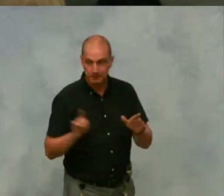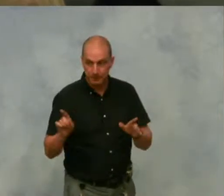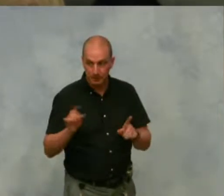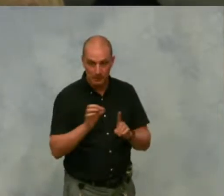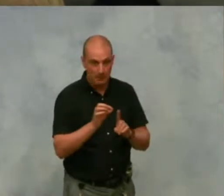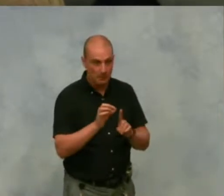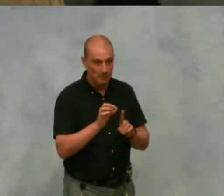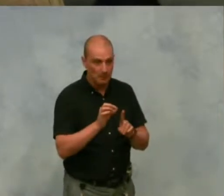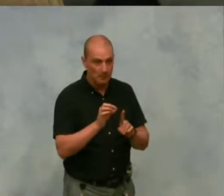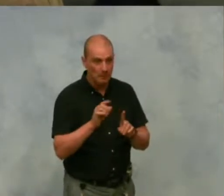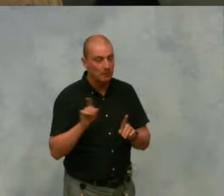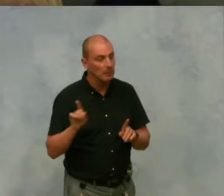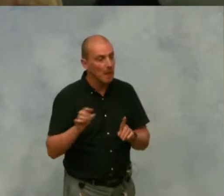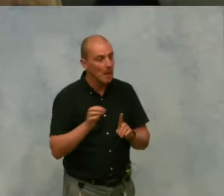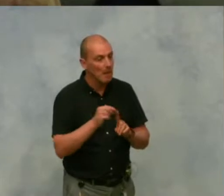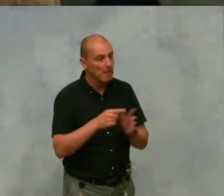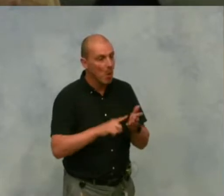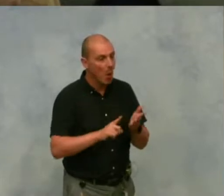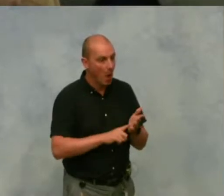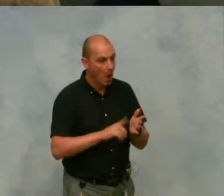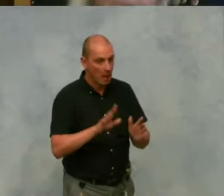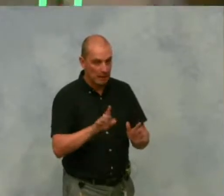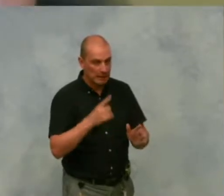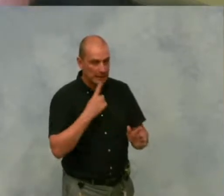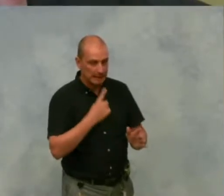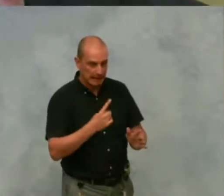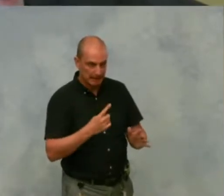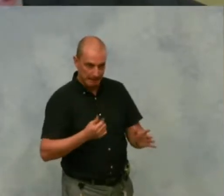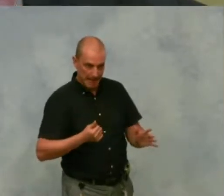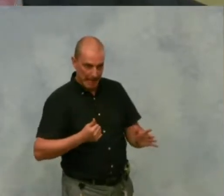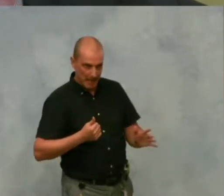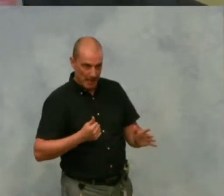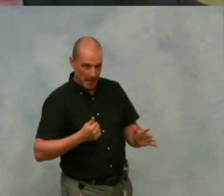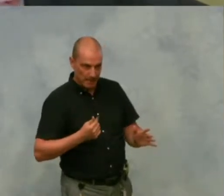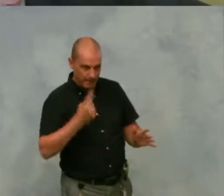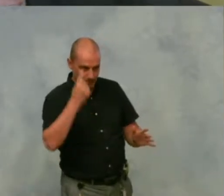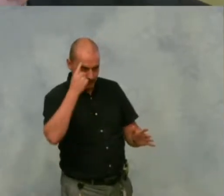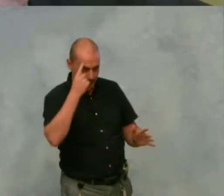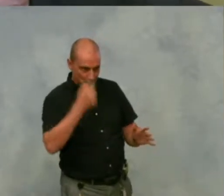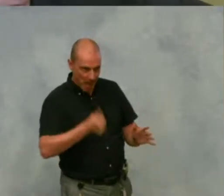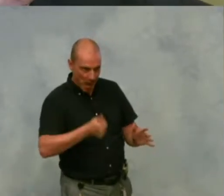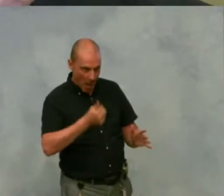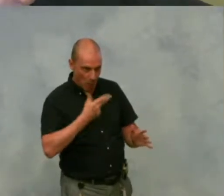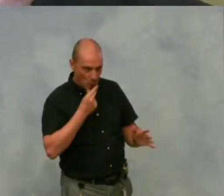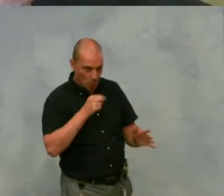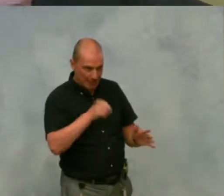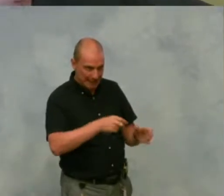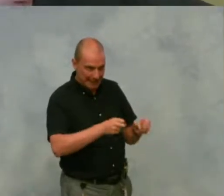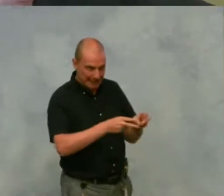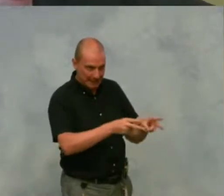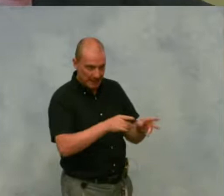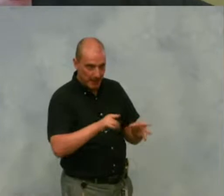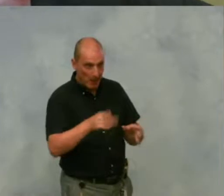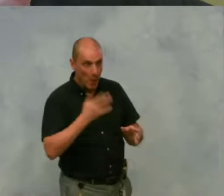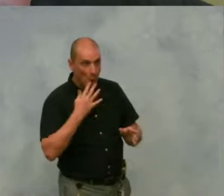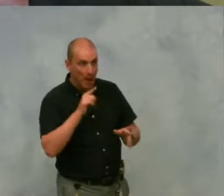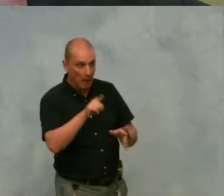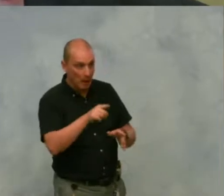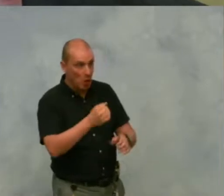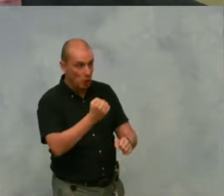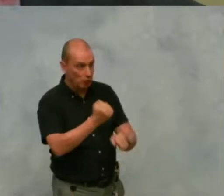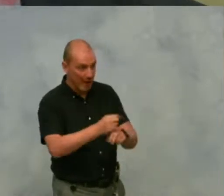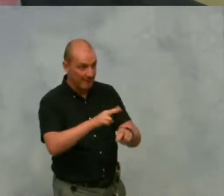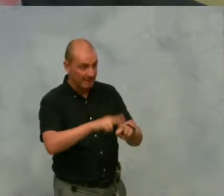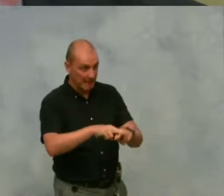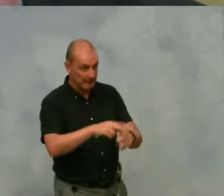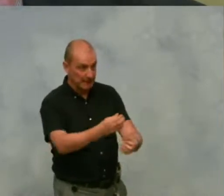No, wait a minute. There you go. Right, I suspect it's the way we're using the system. Earlier on, right, when Councillor Grant Ferguson was speaking, he